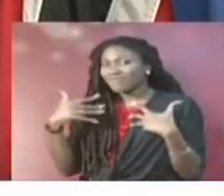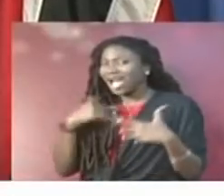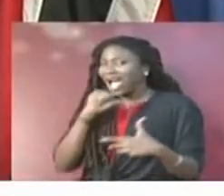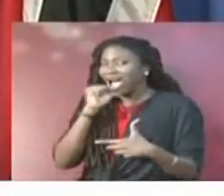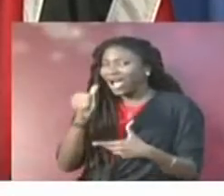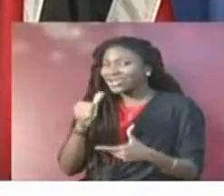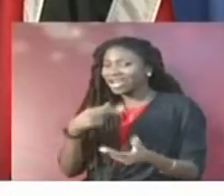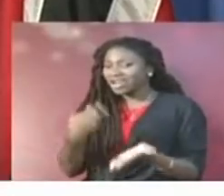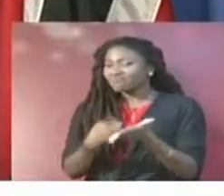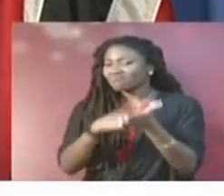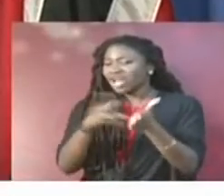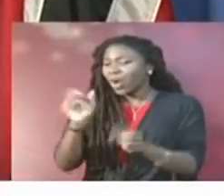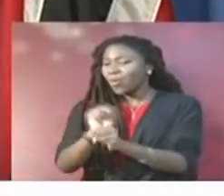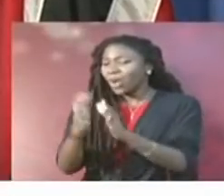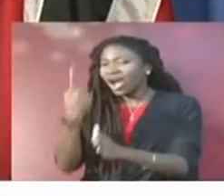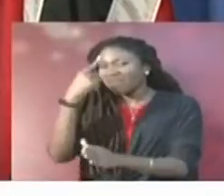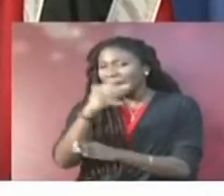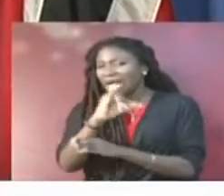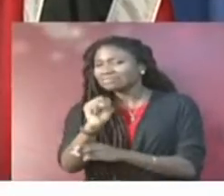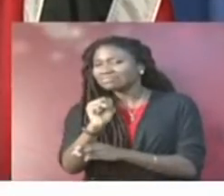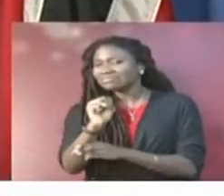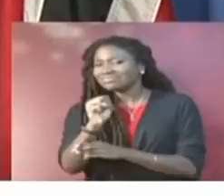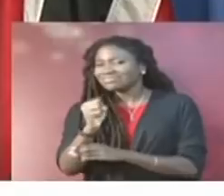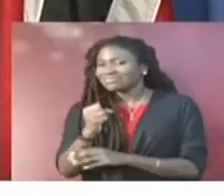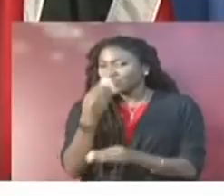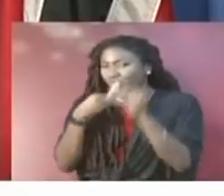know what they have been doing.